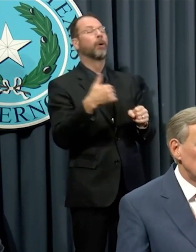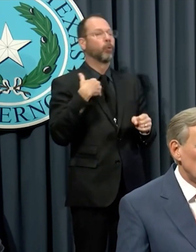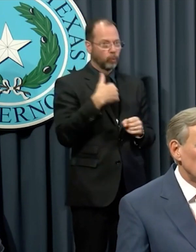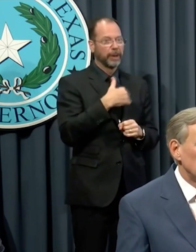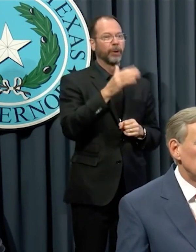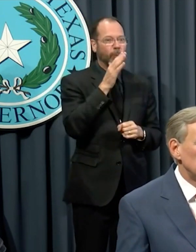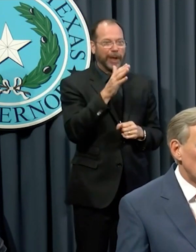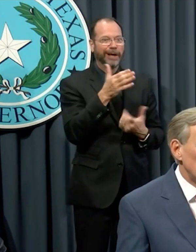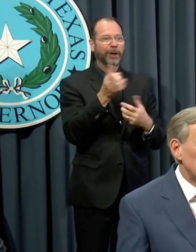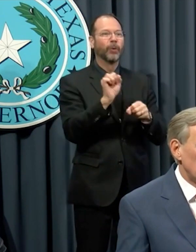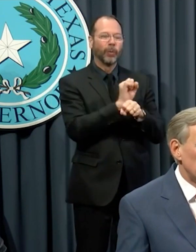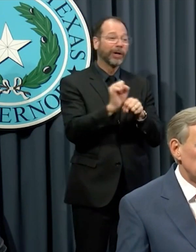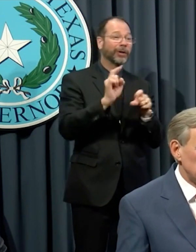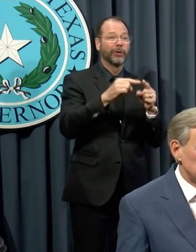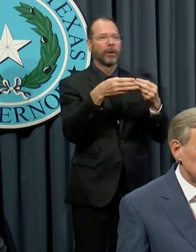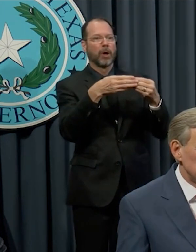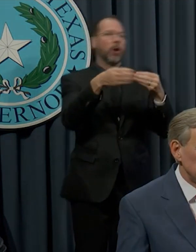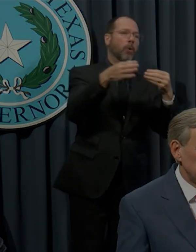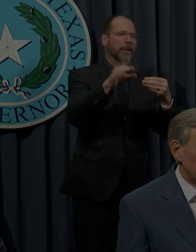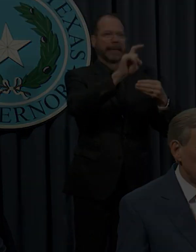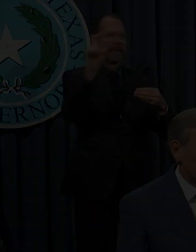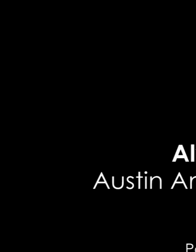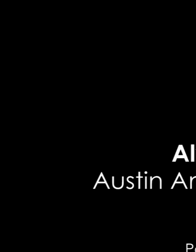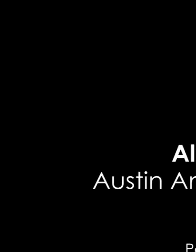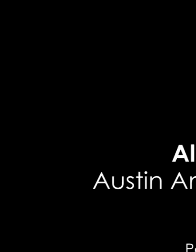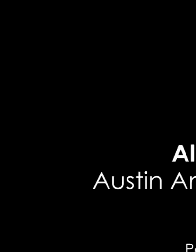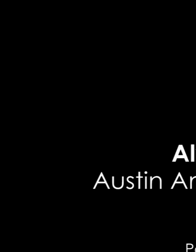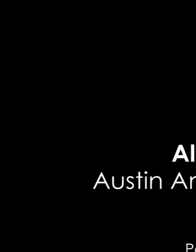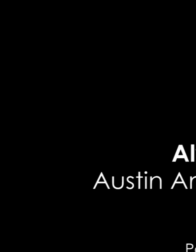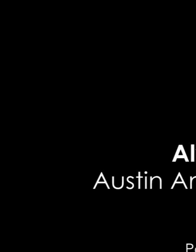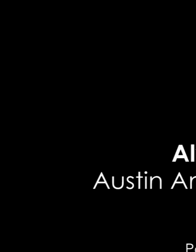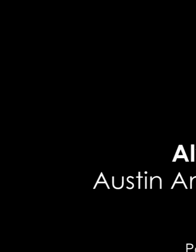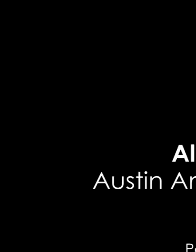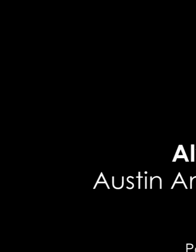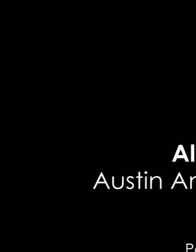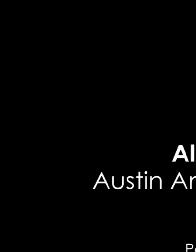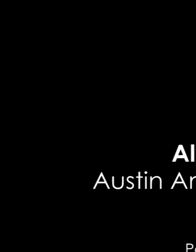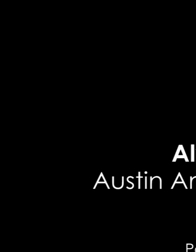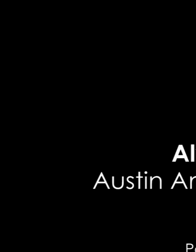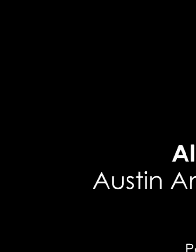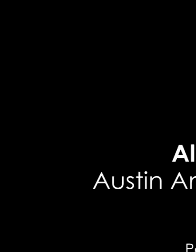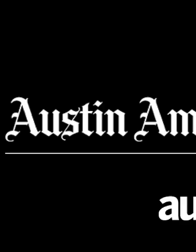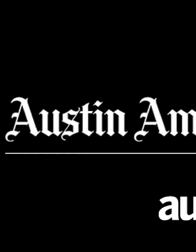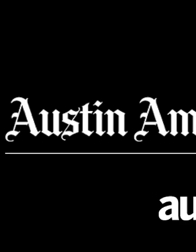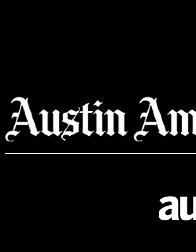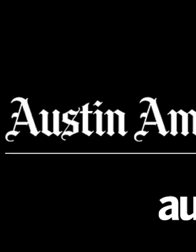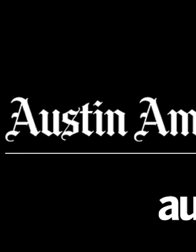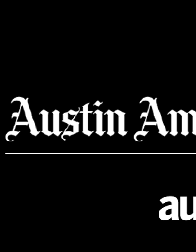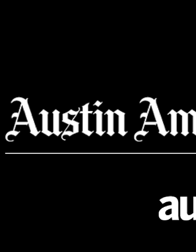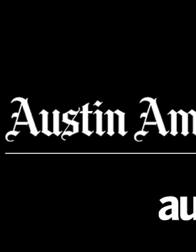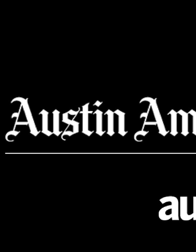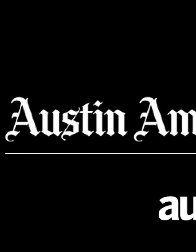to work to open up Texas. Thanks listening. listening. I'll you Take care. Bye. Bye. Bye. Bye. Bye. Bye.